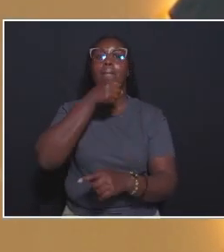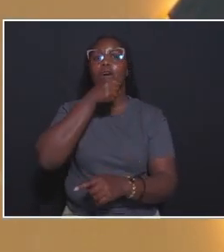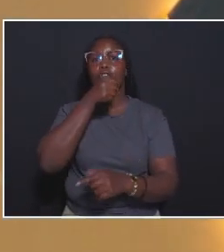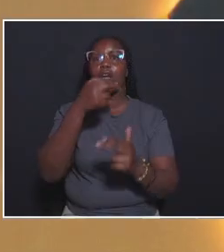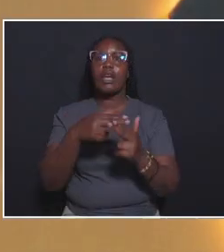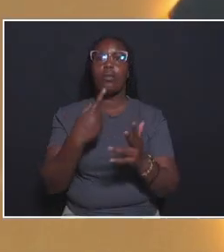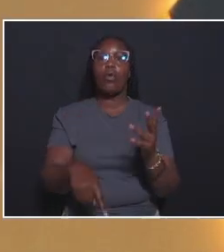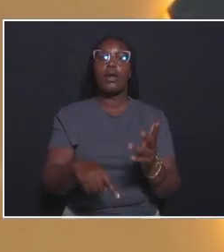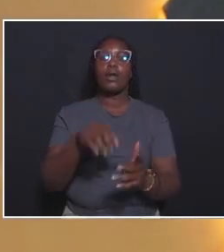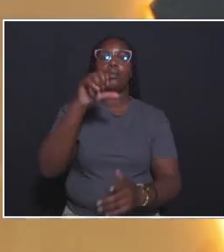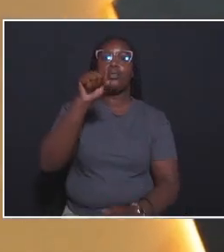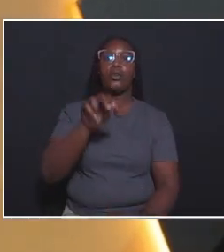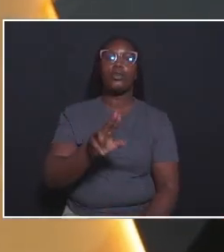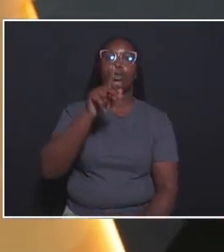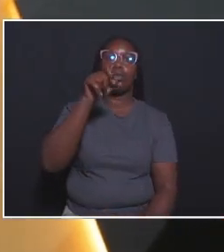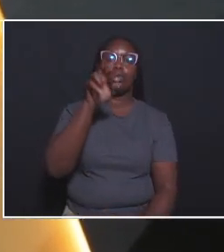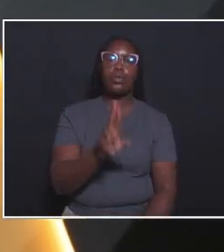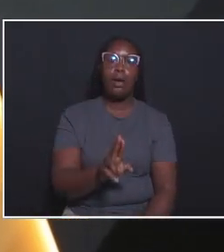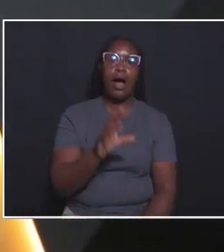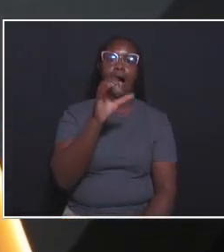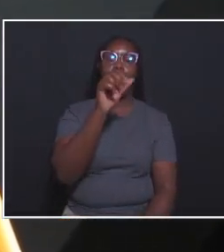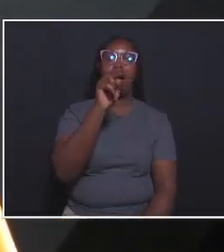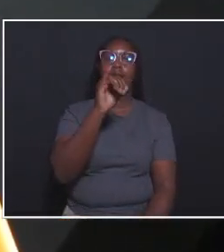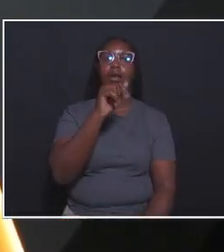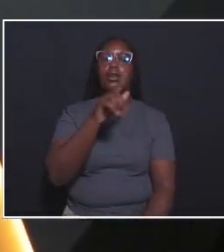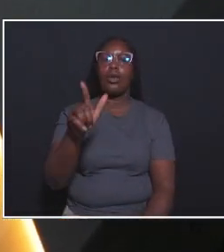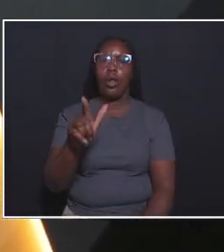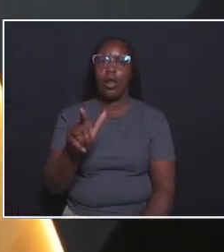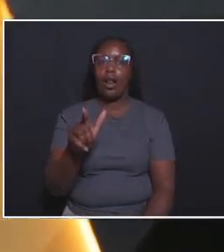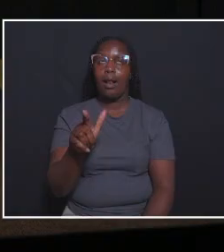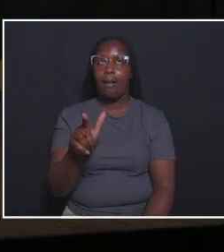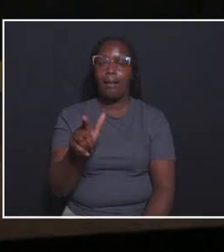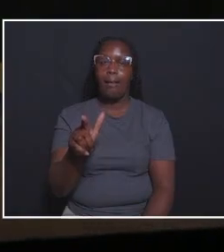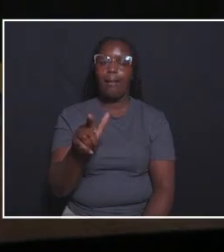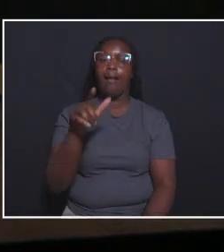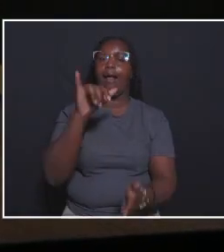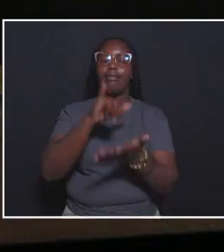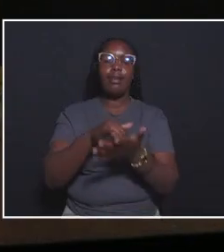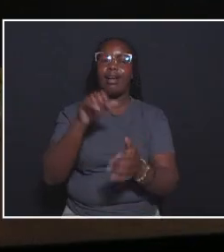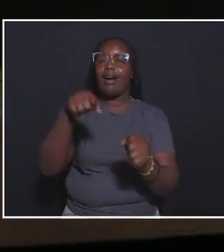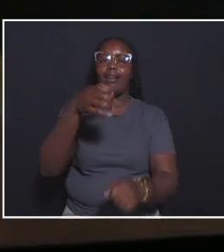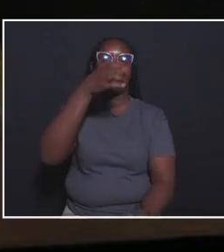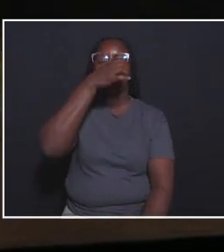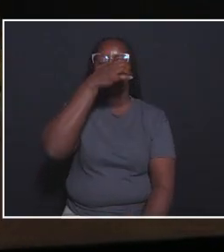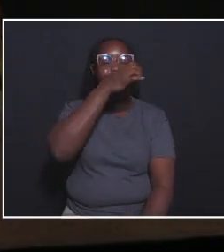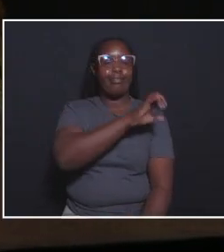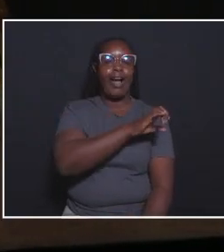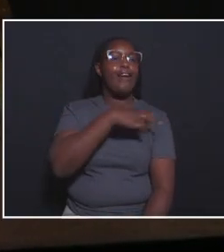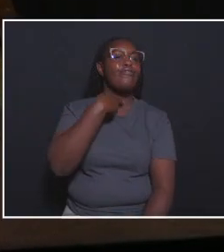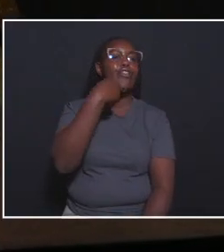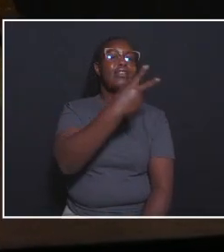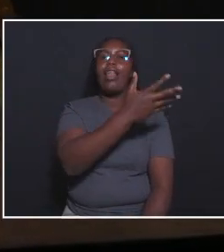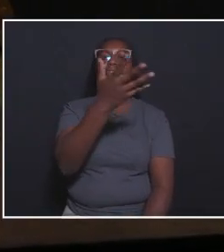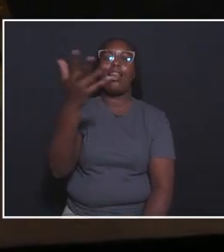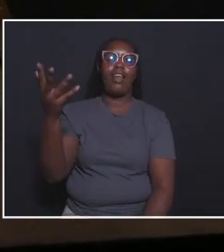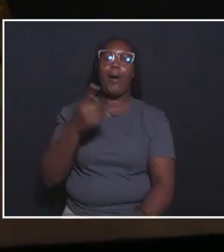a supercardioid polar pattern. In other words, it can ignore a noise elsewhere and just listens to this gentleman